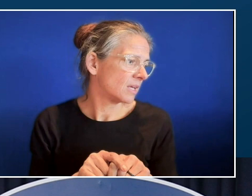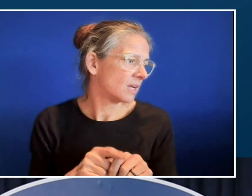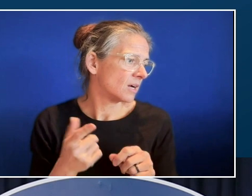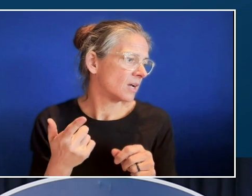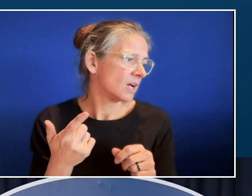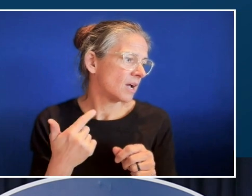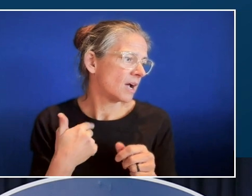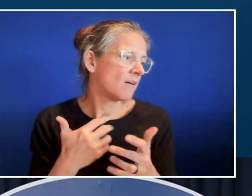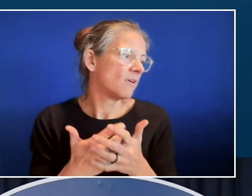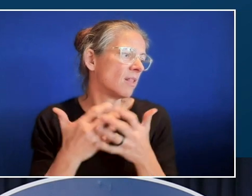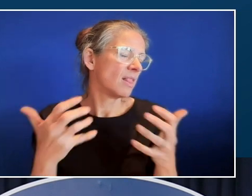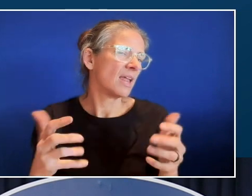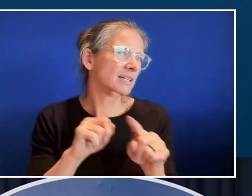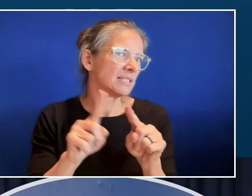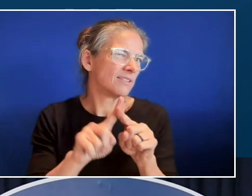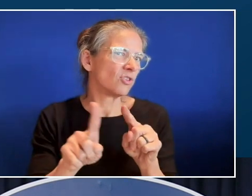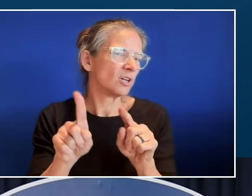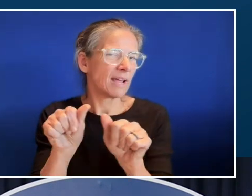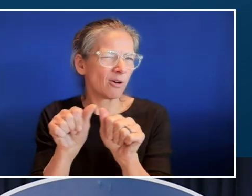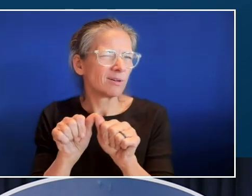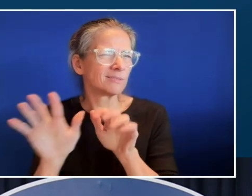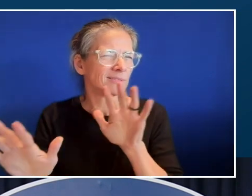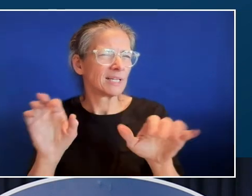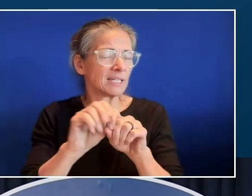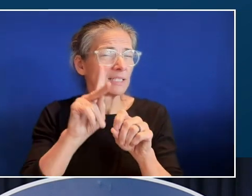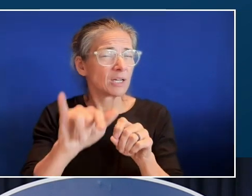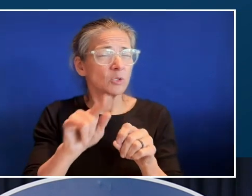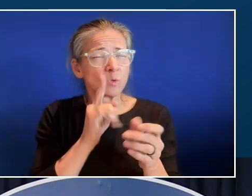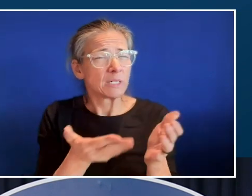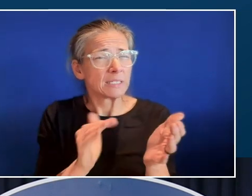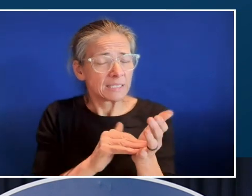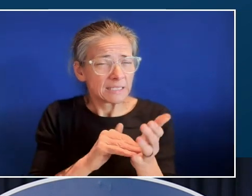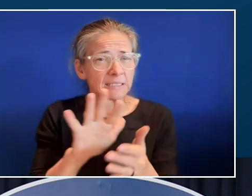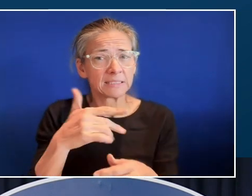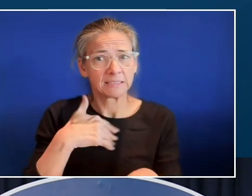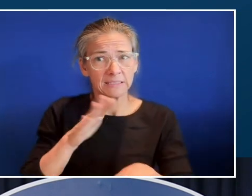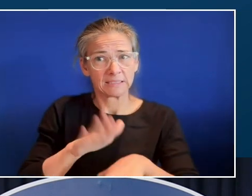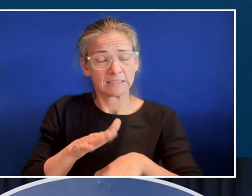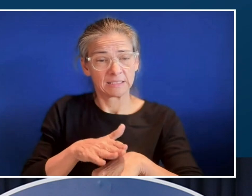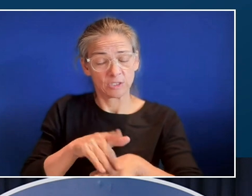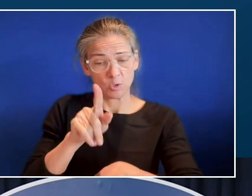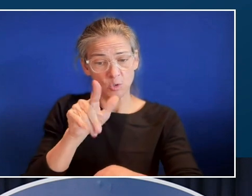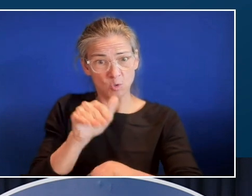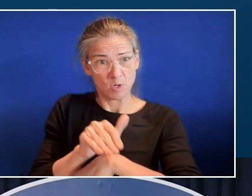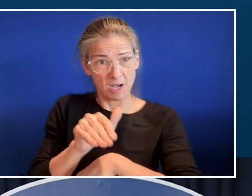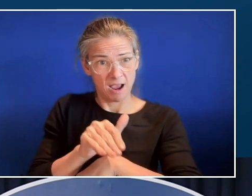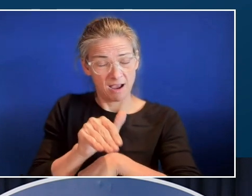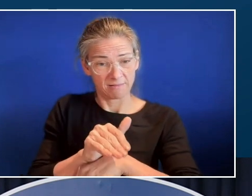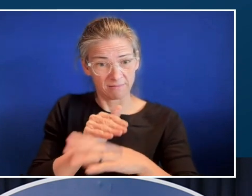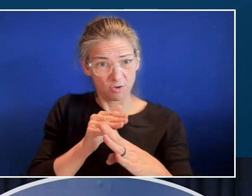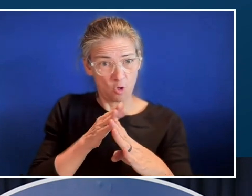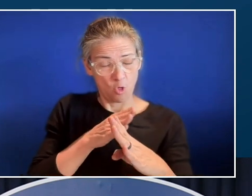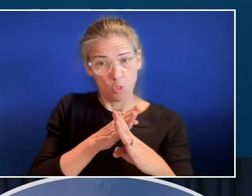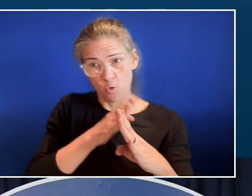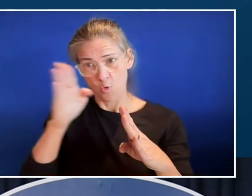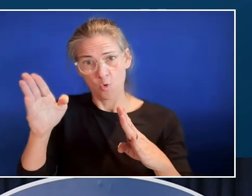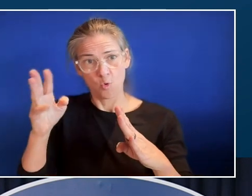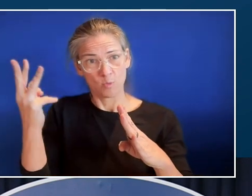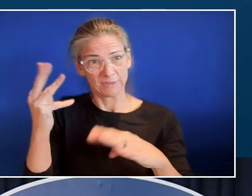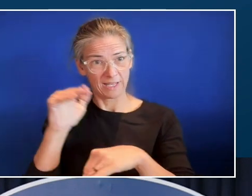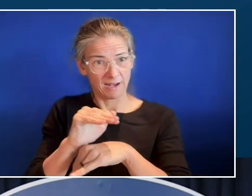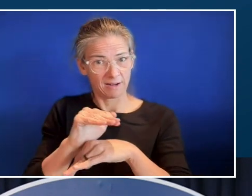a lot of different areas. So, again, beginning tonight through late Tuesday